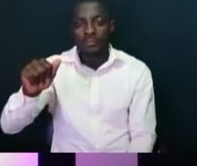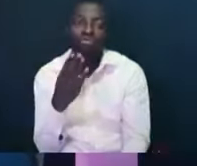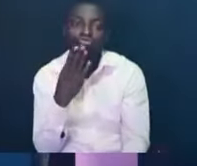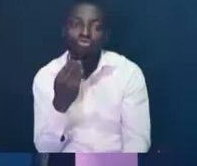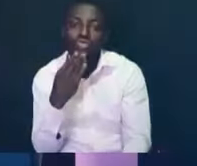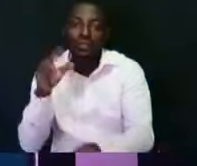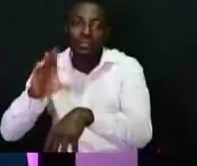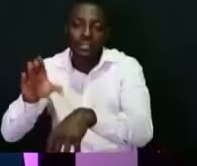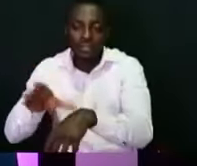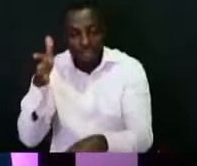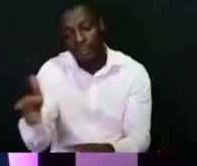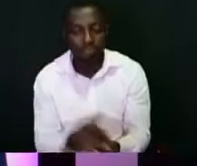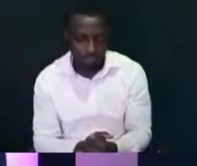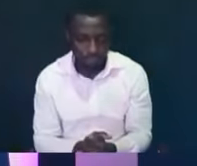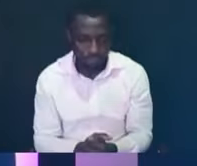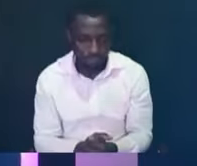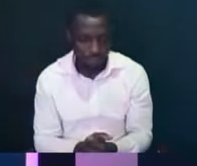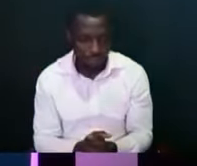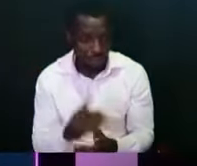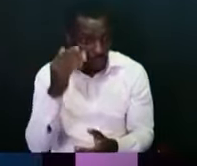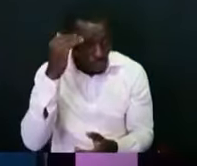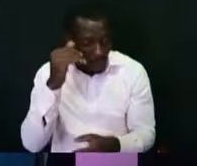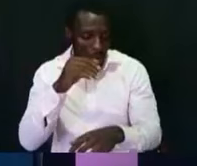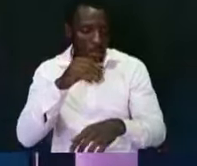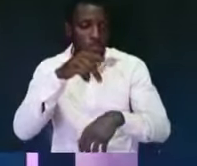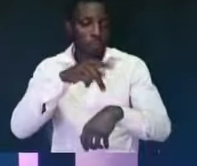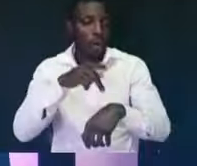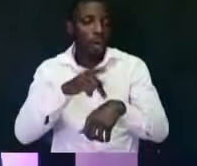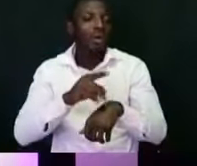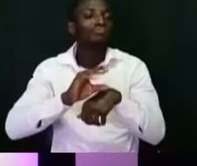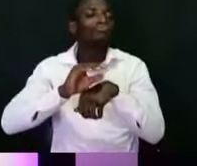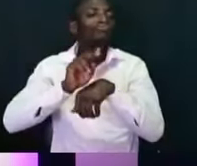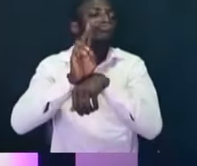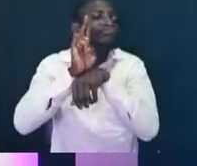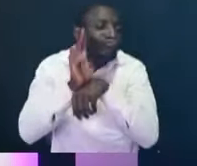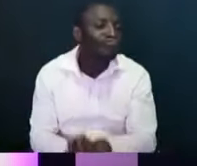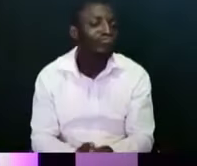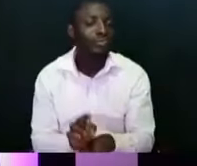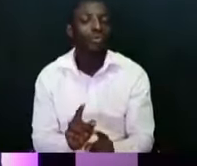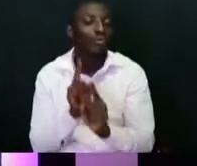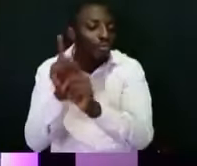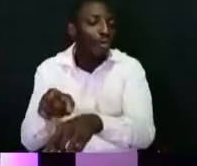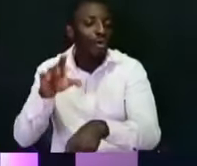synagogue as was his custom Paul went into the